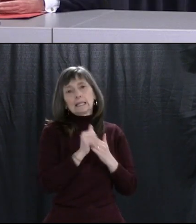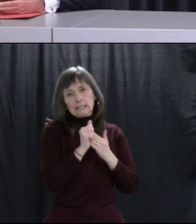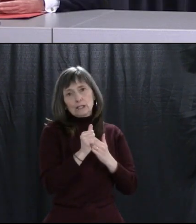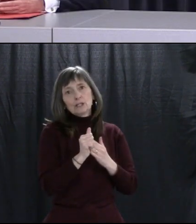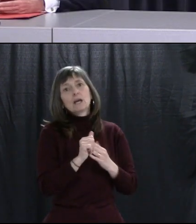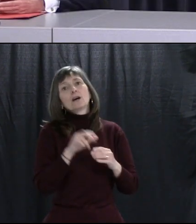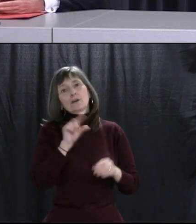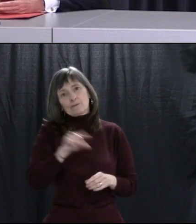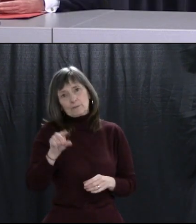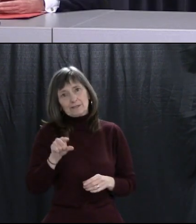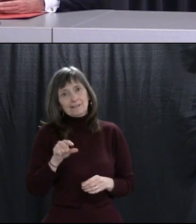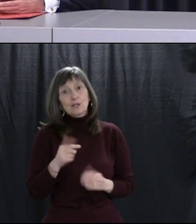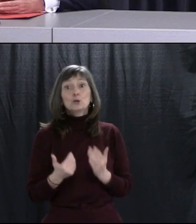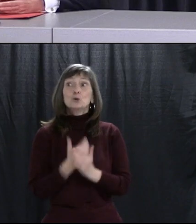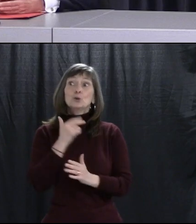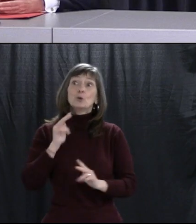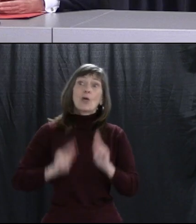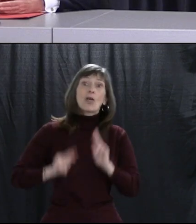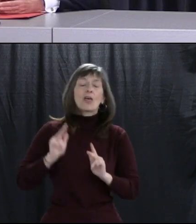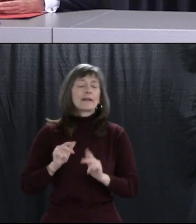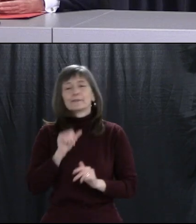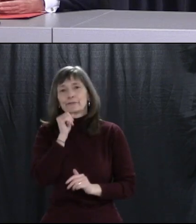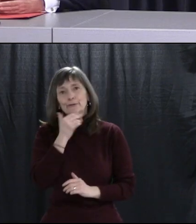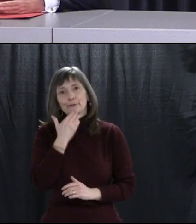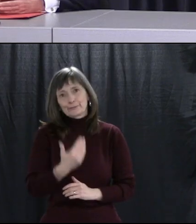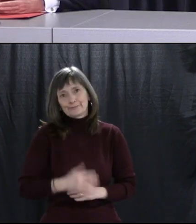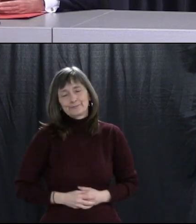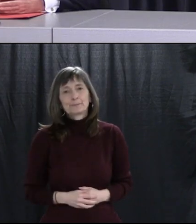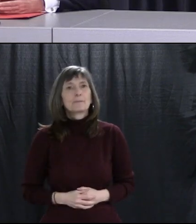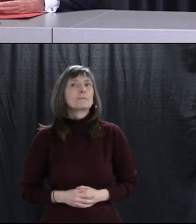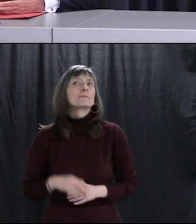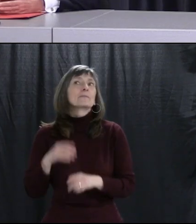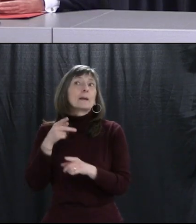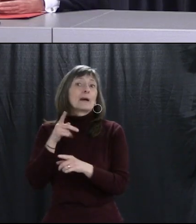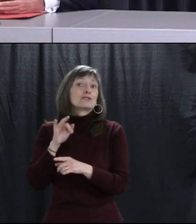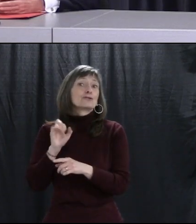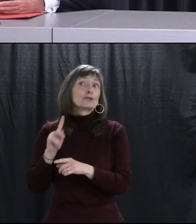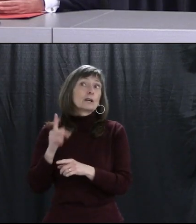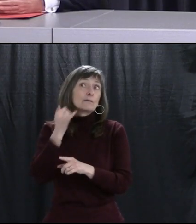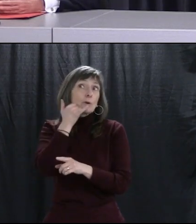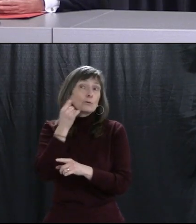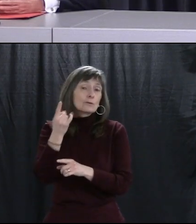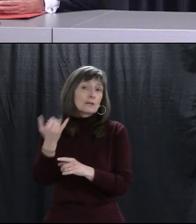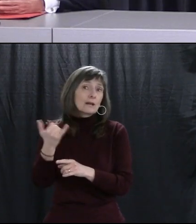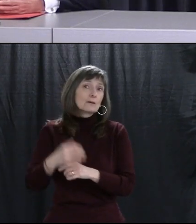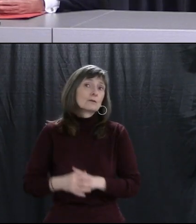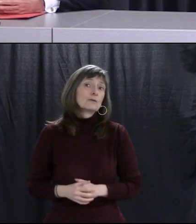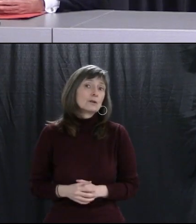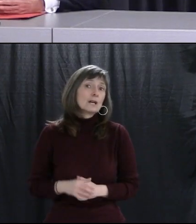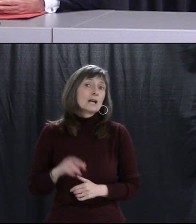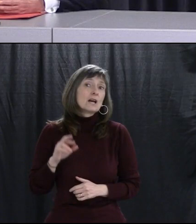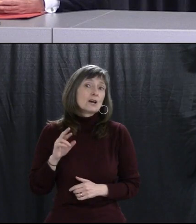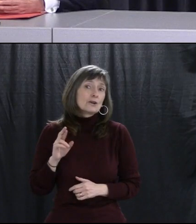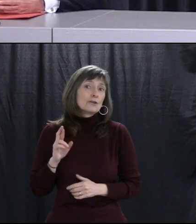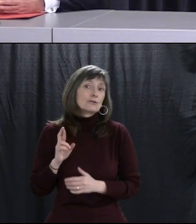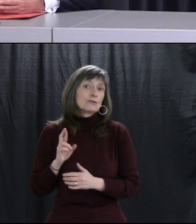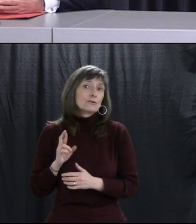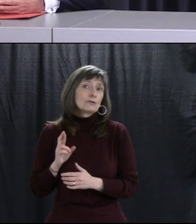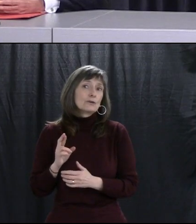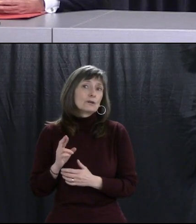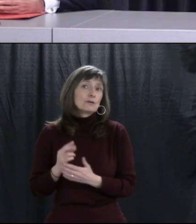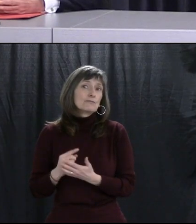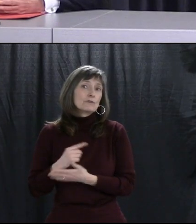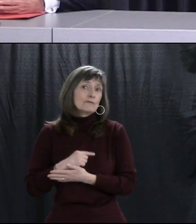Patrick, if you're still on the line, your question? Yeah, I'm still on the line. Okay, yeah. So I'm looking for, Patrick Butler, Radio Canada, looking for a little more information